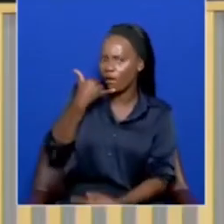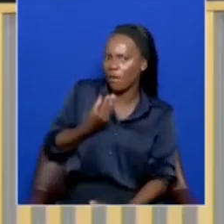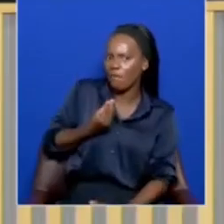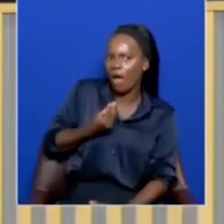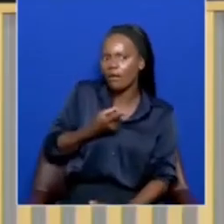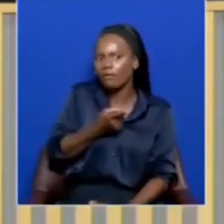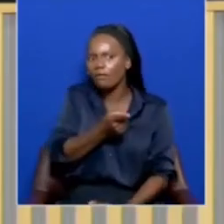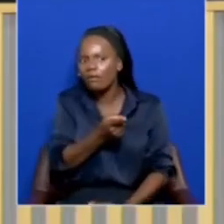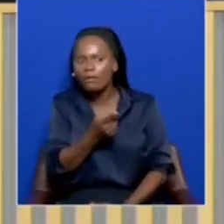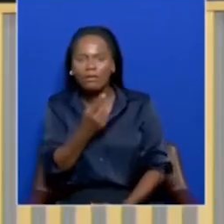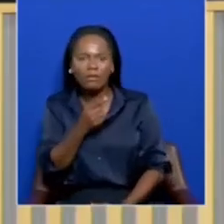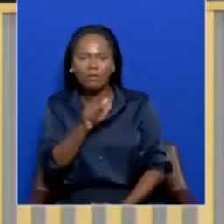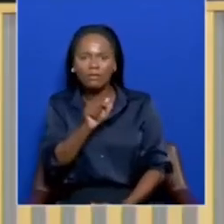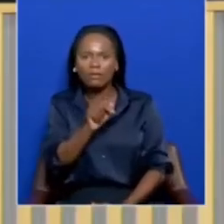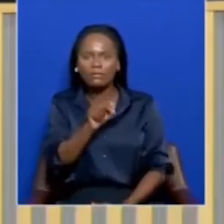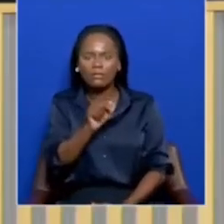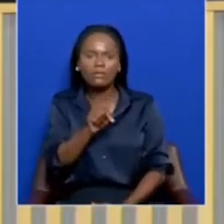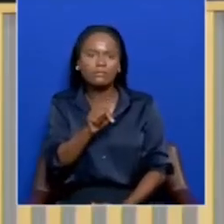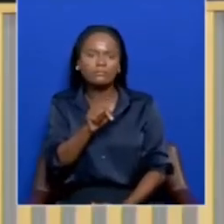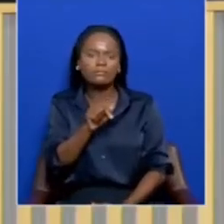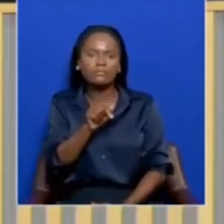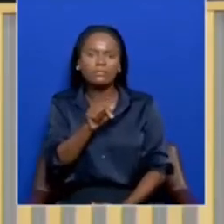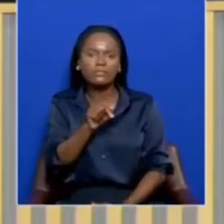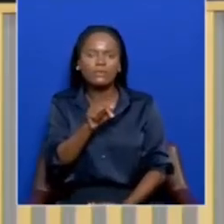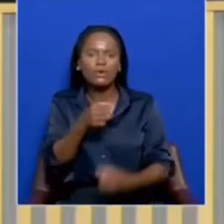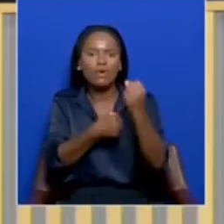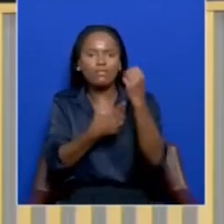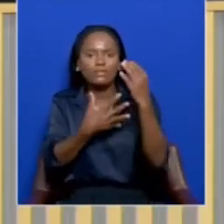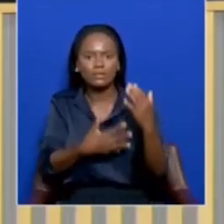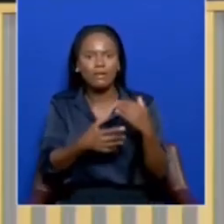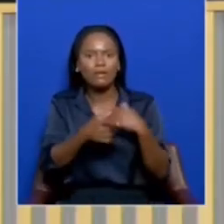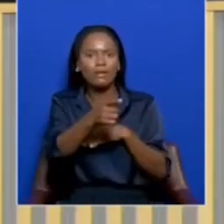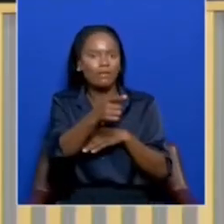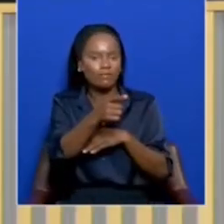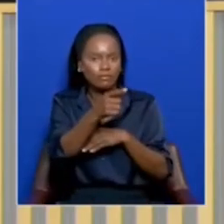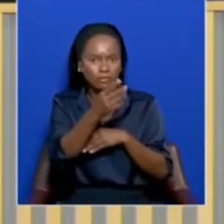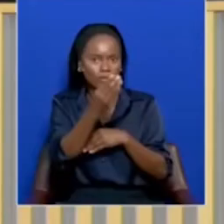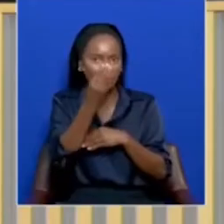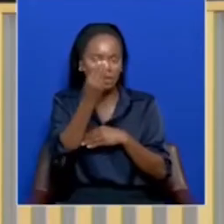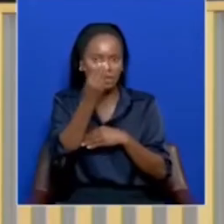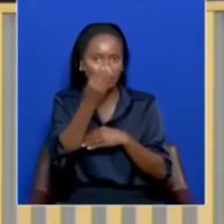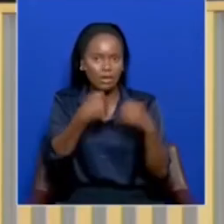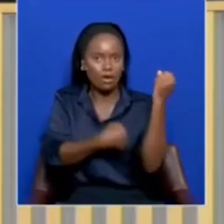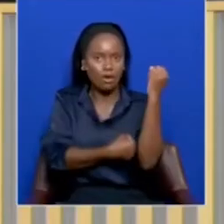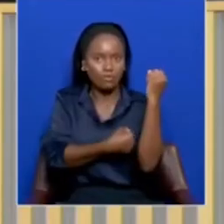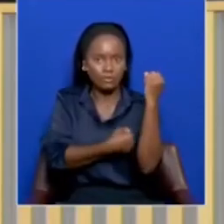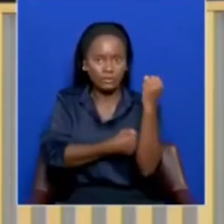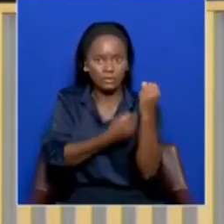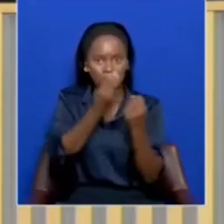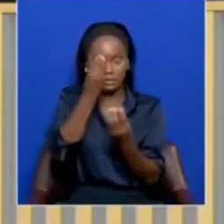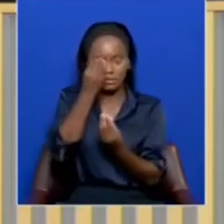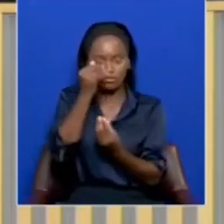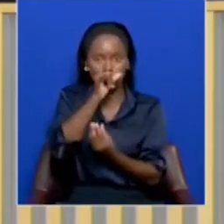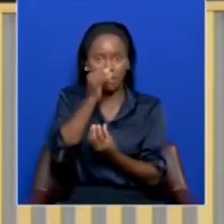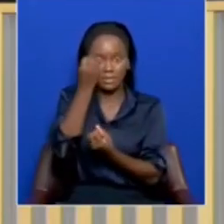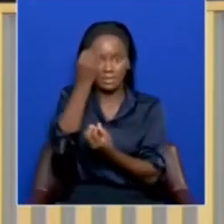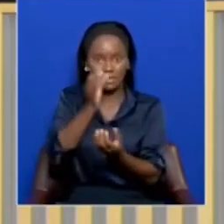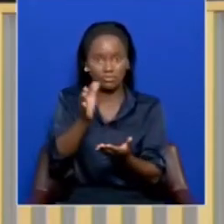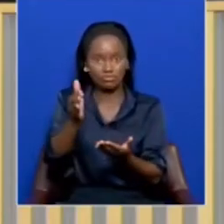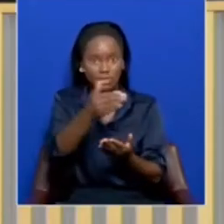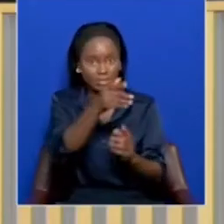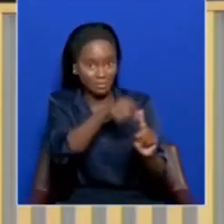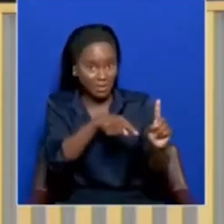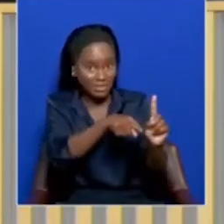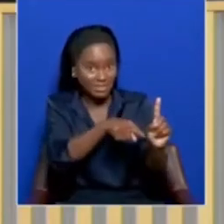Intelligence. Was this the same number you used before you went on witness protection?